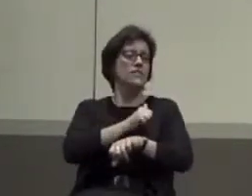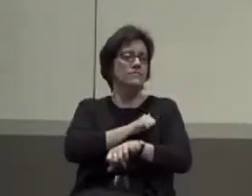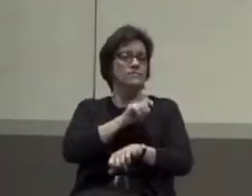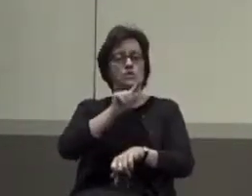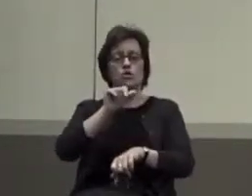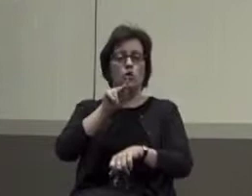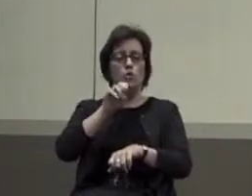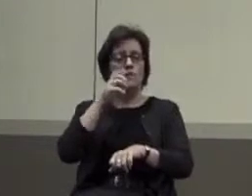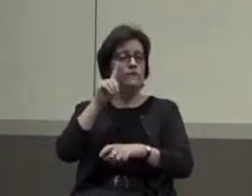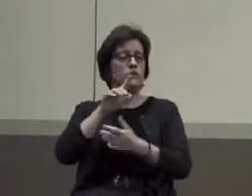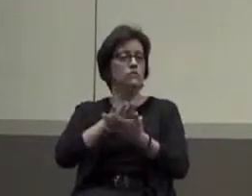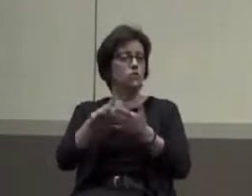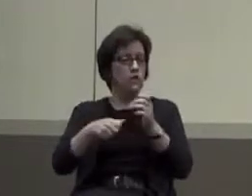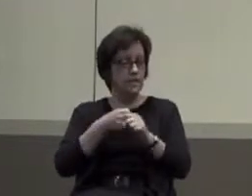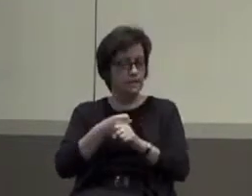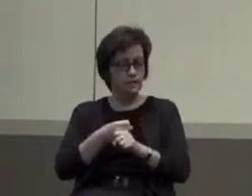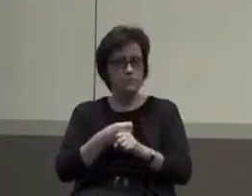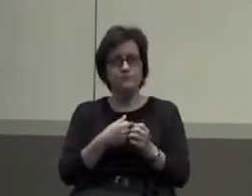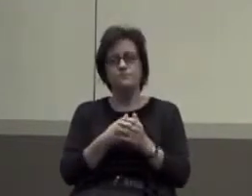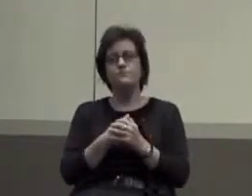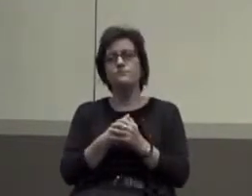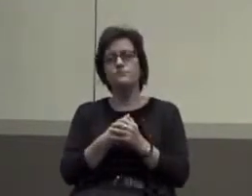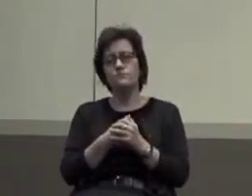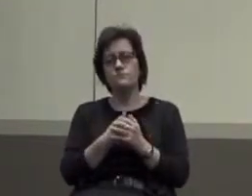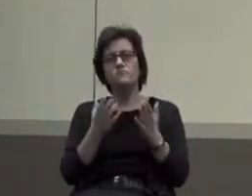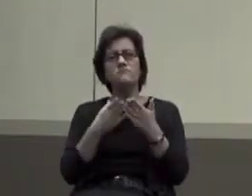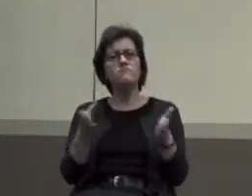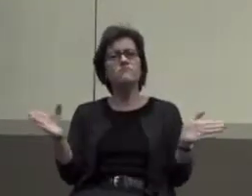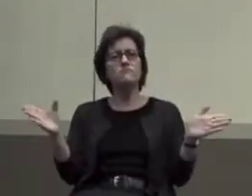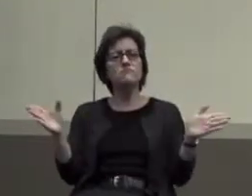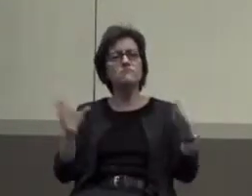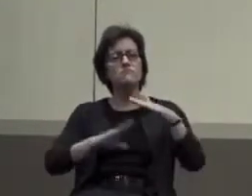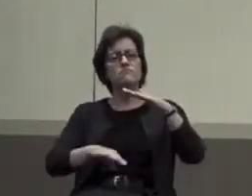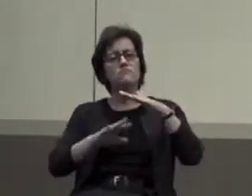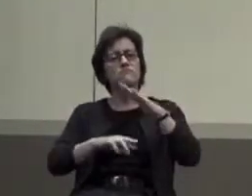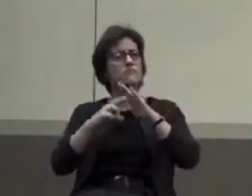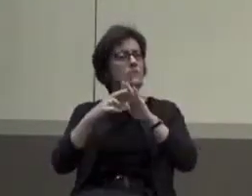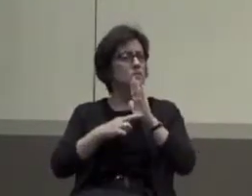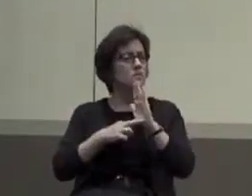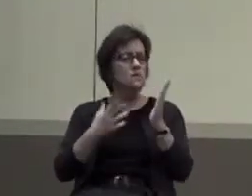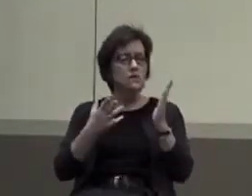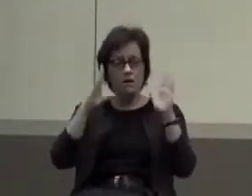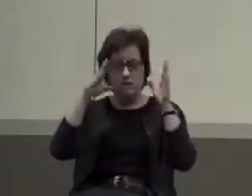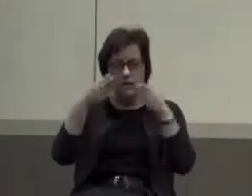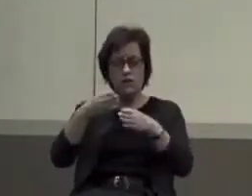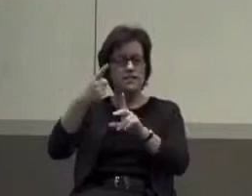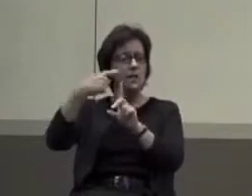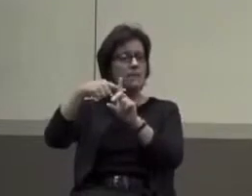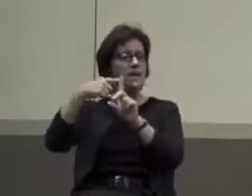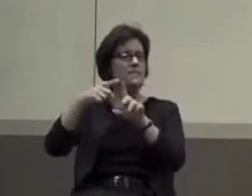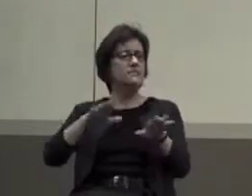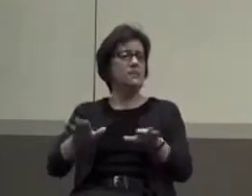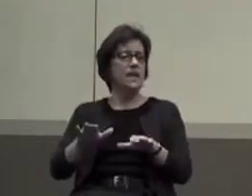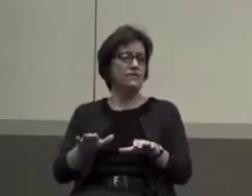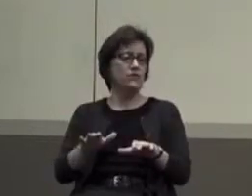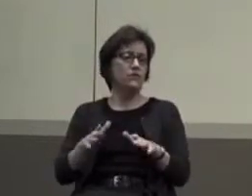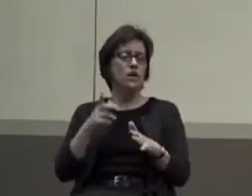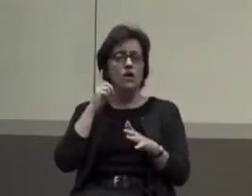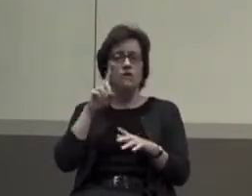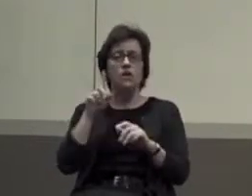A general rule of thumb is to focus on positive behavior. So for